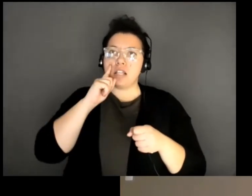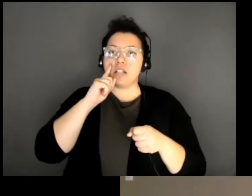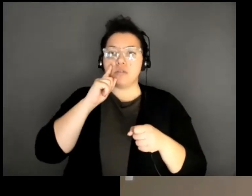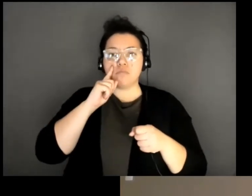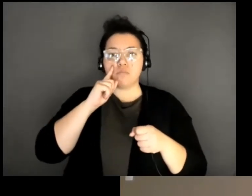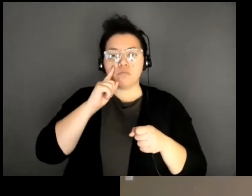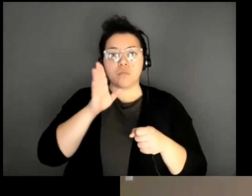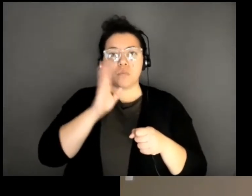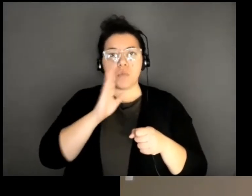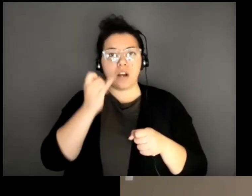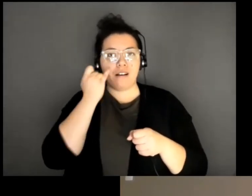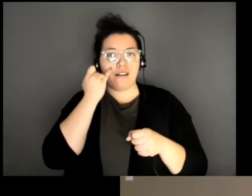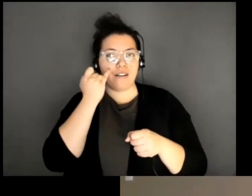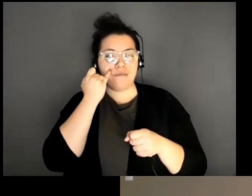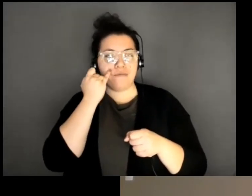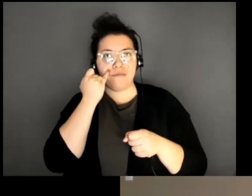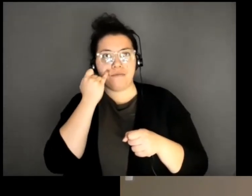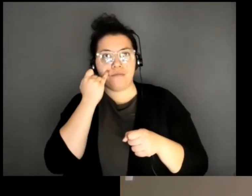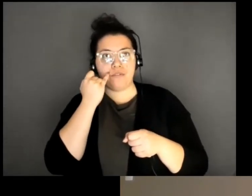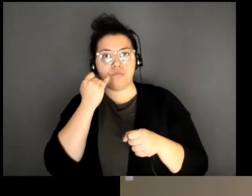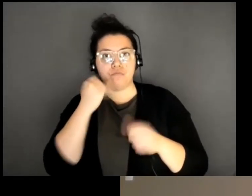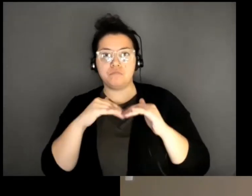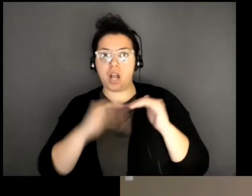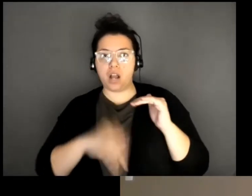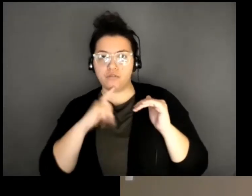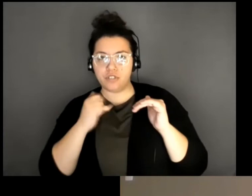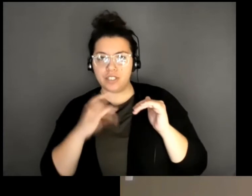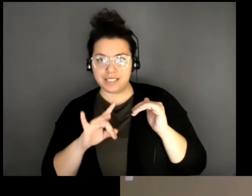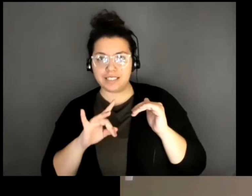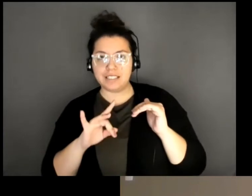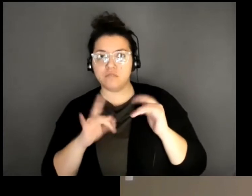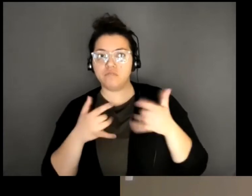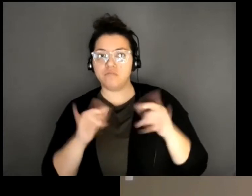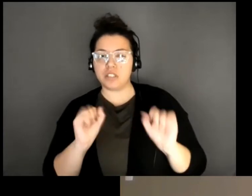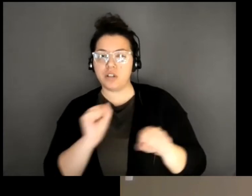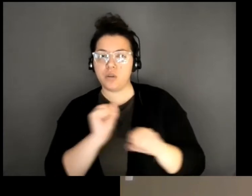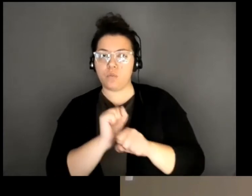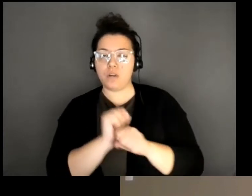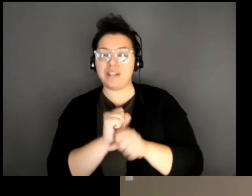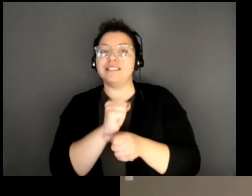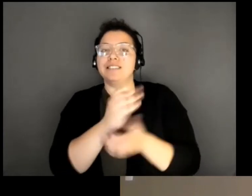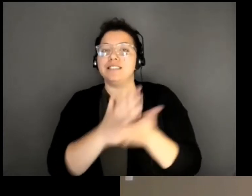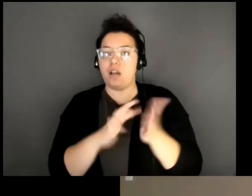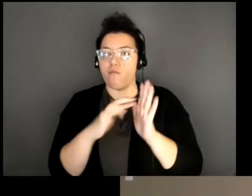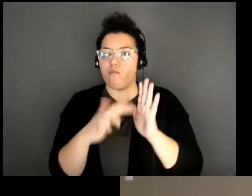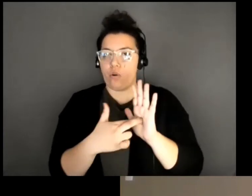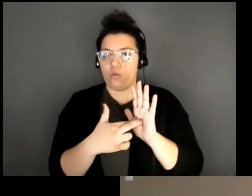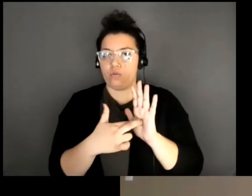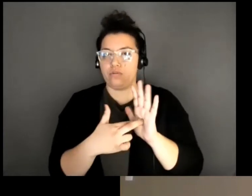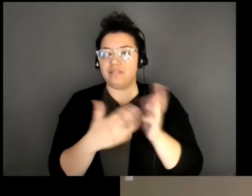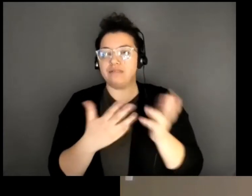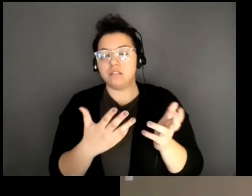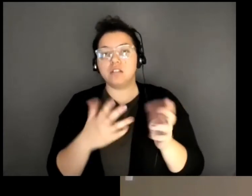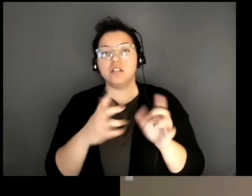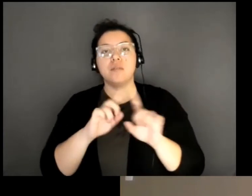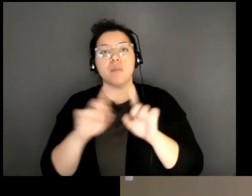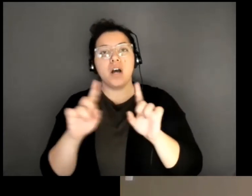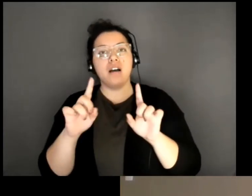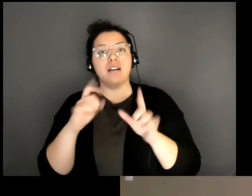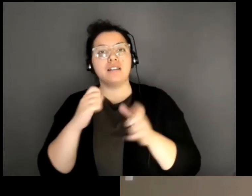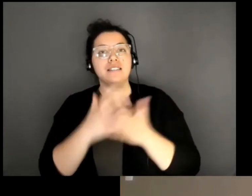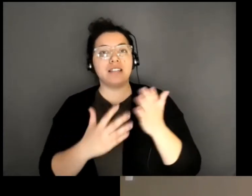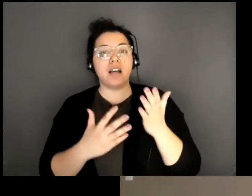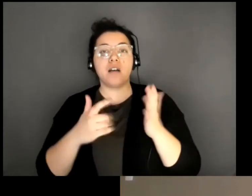who are younger than 18 to work. In some positions, because of alcoholic beverage requirements, you do have to be